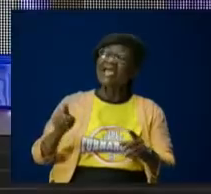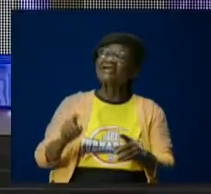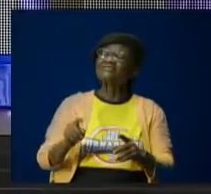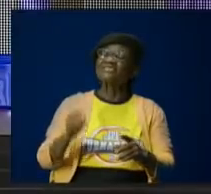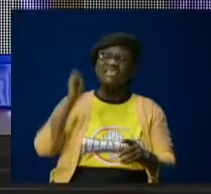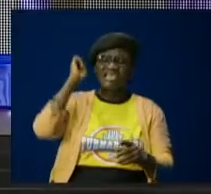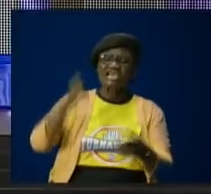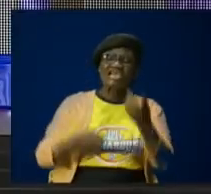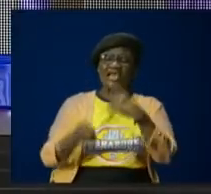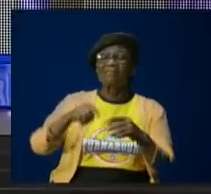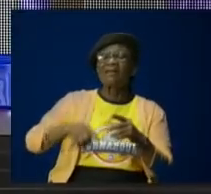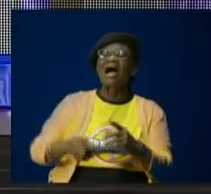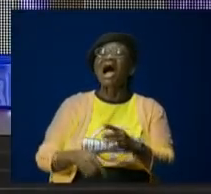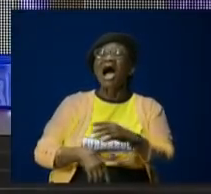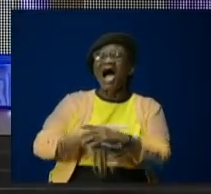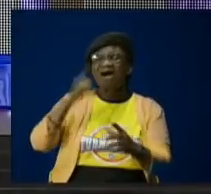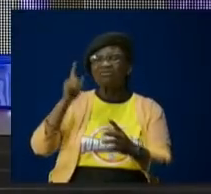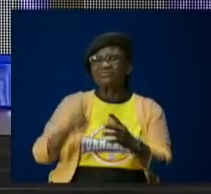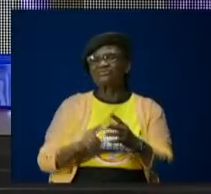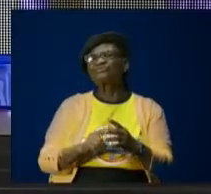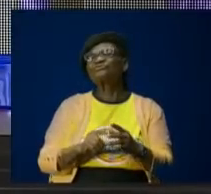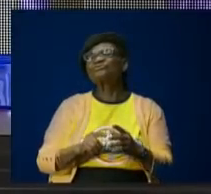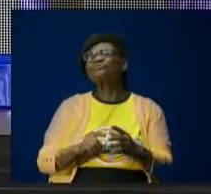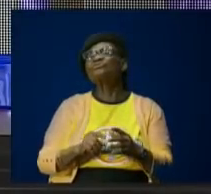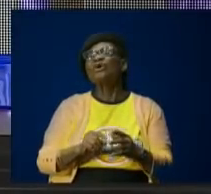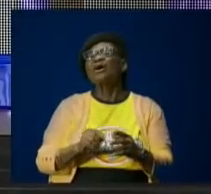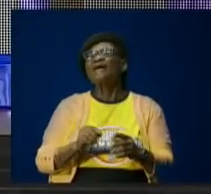den ended up in the den.